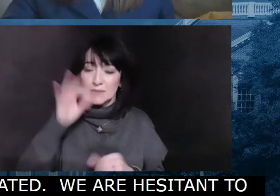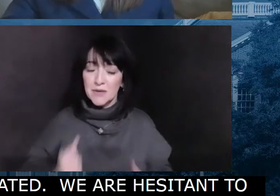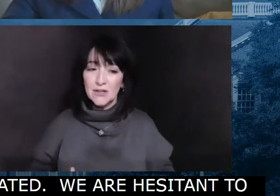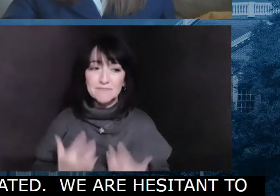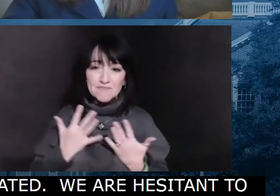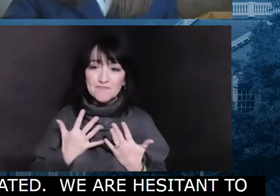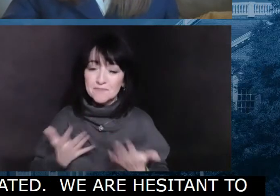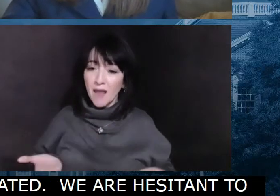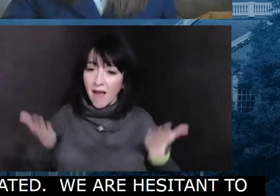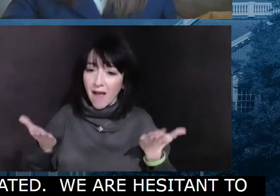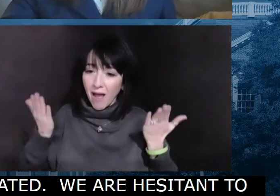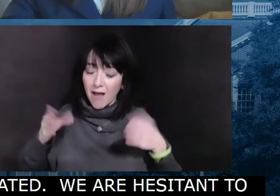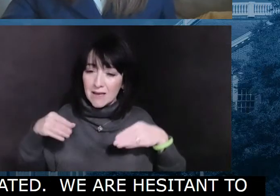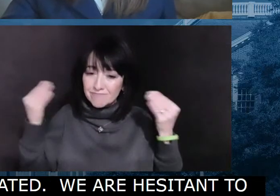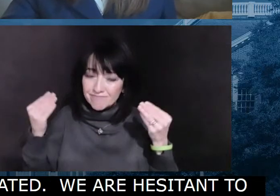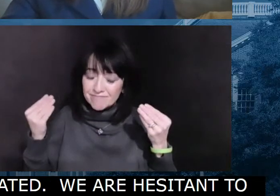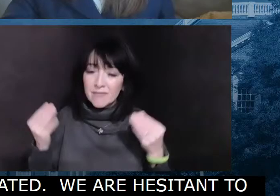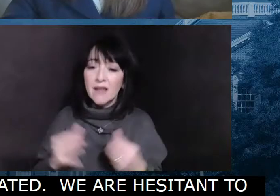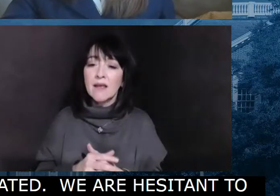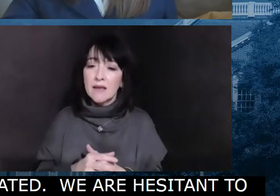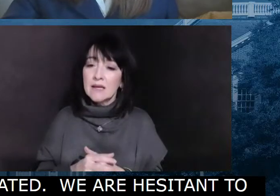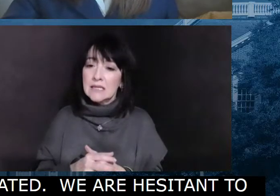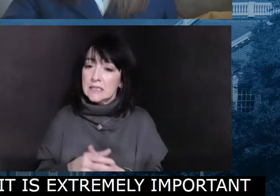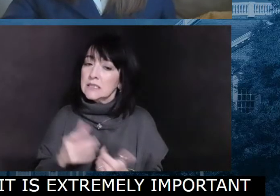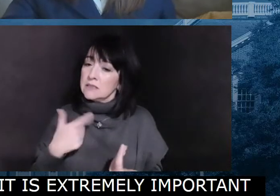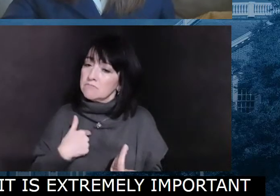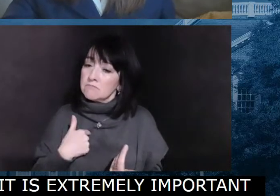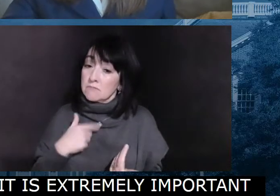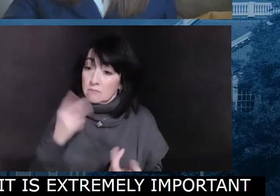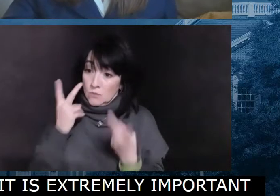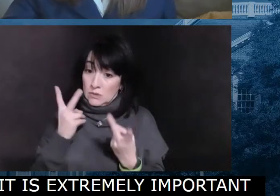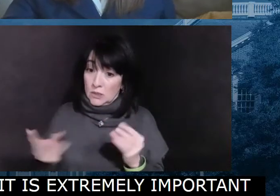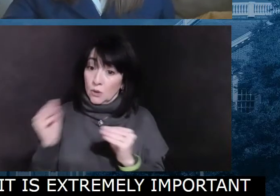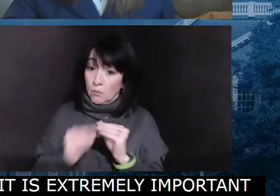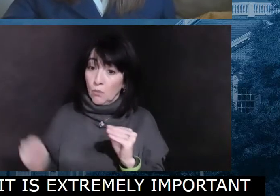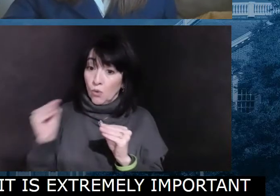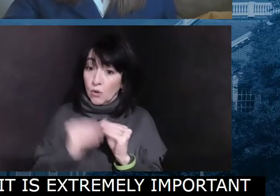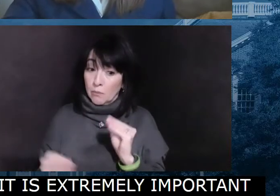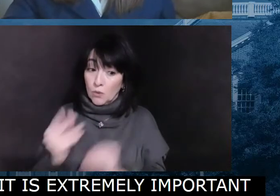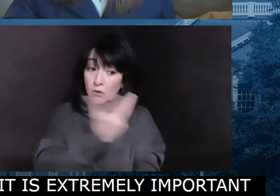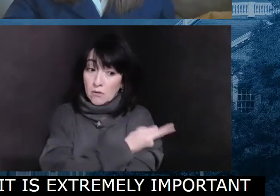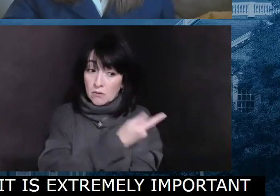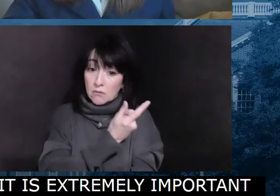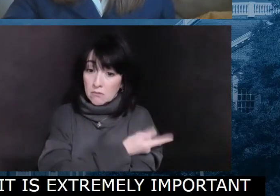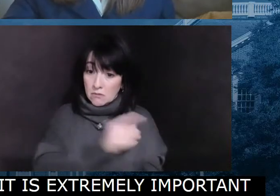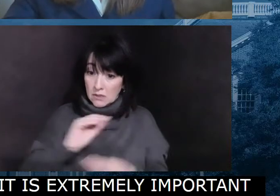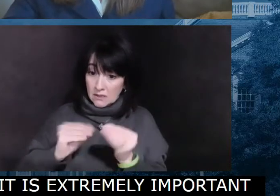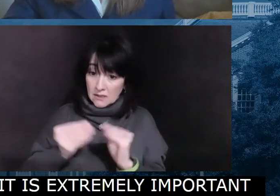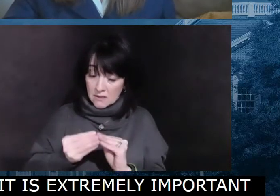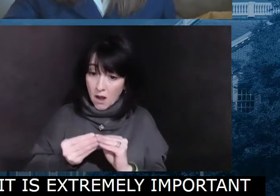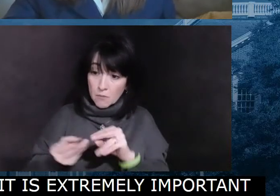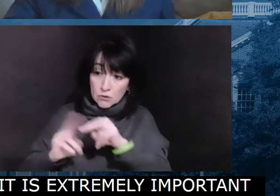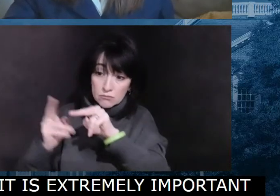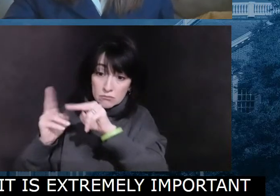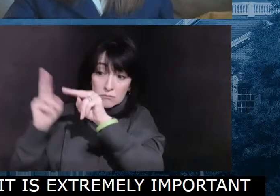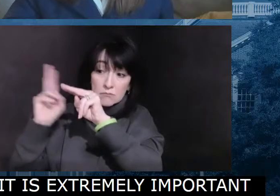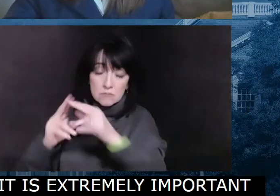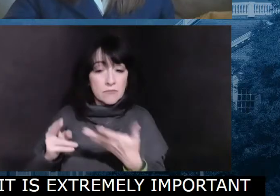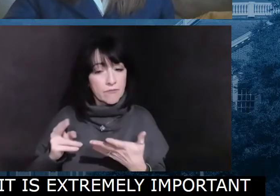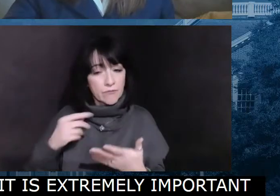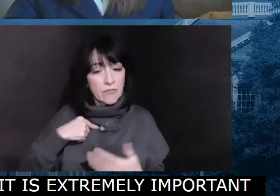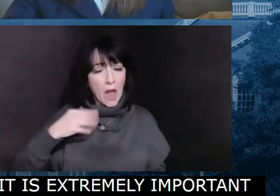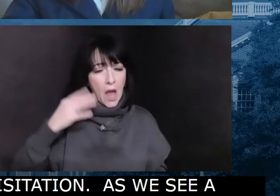in our numbers, I believe a couple of our counties are going to be able to allow visitation